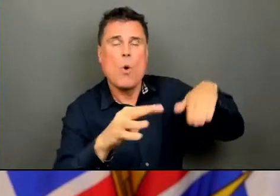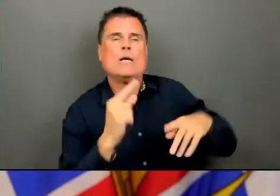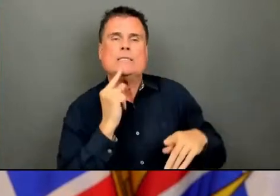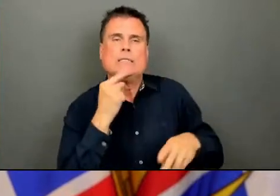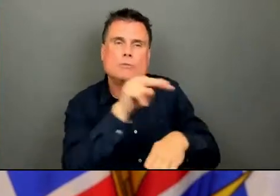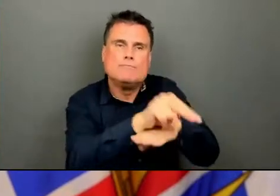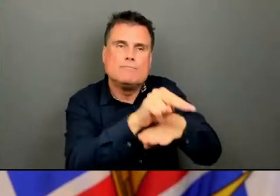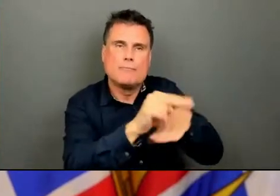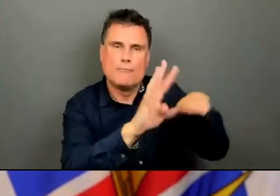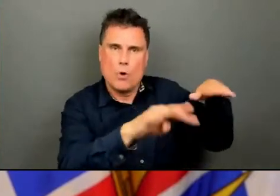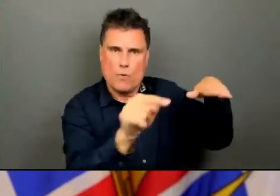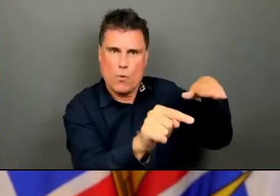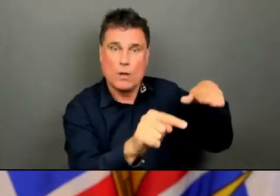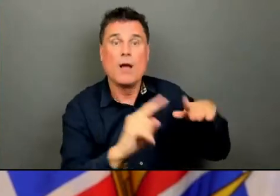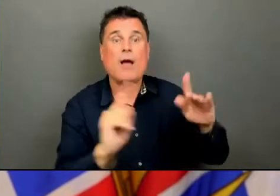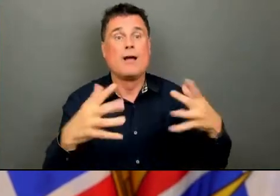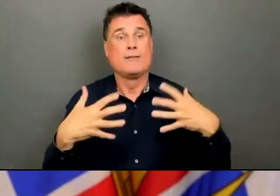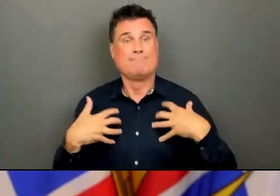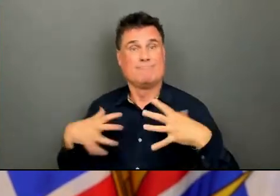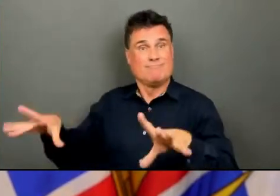ICU, and